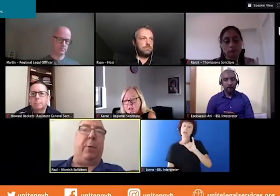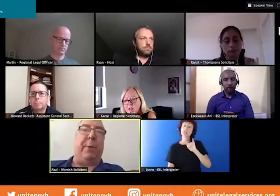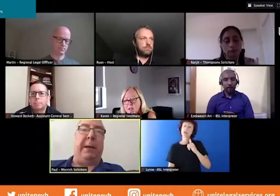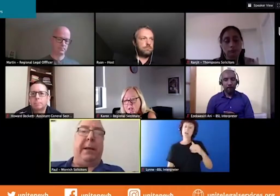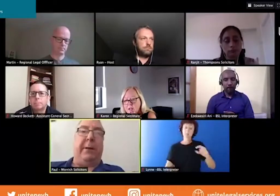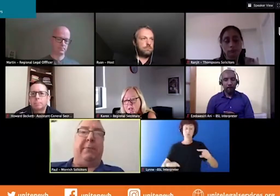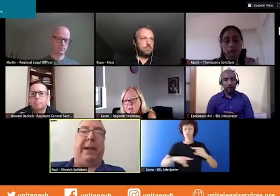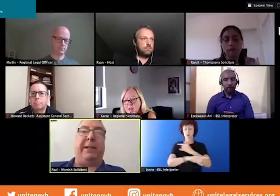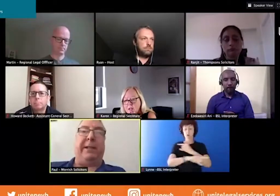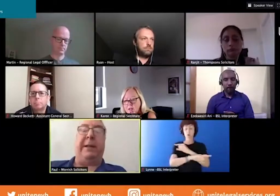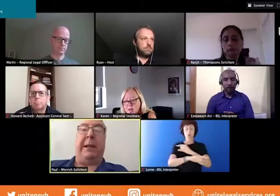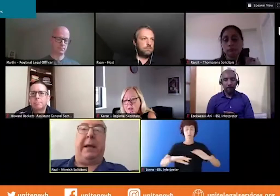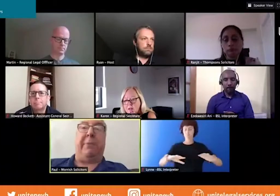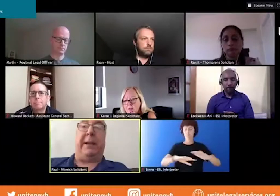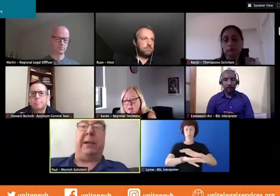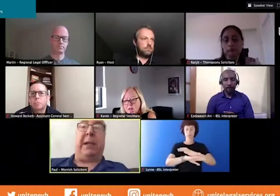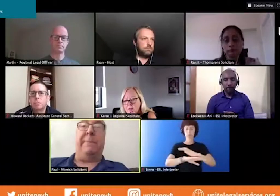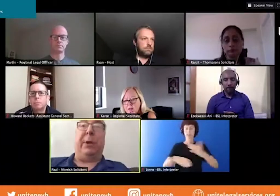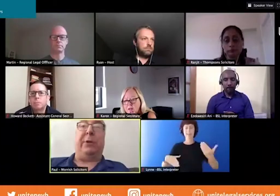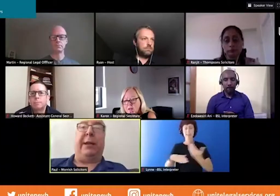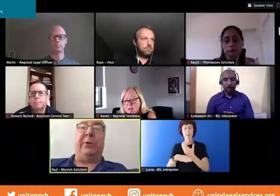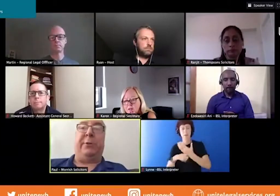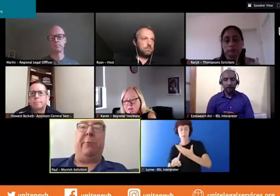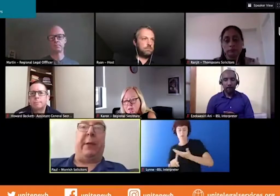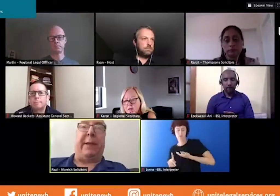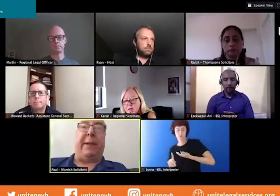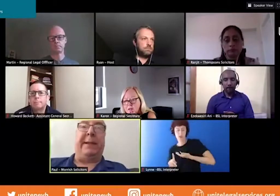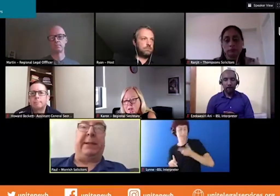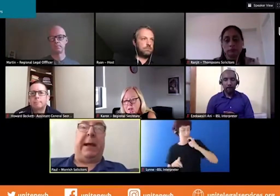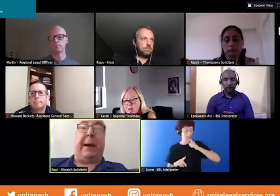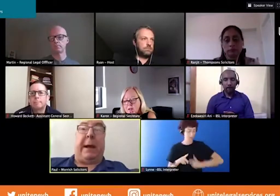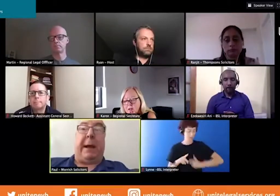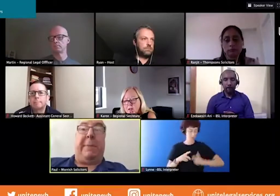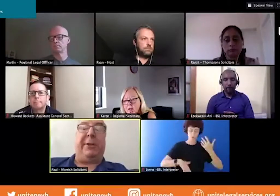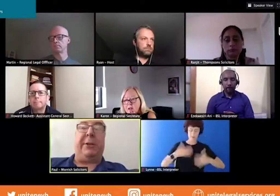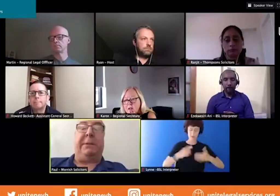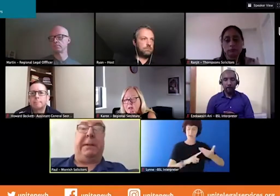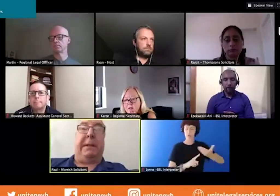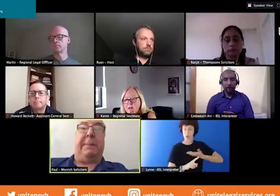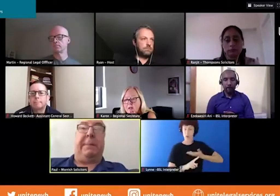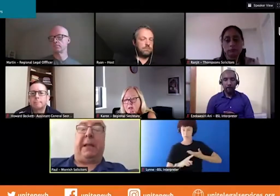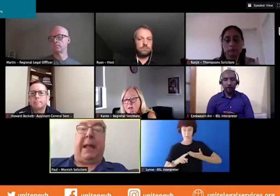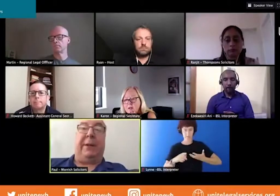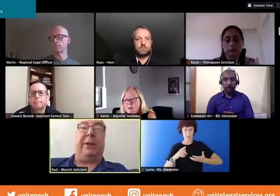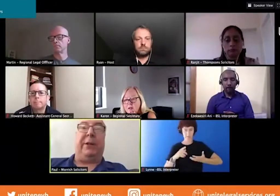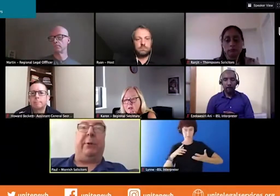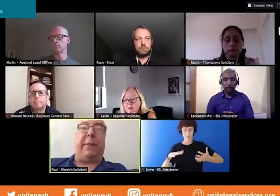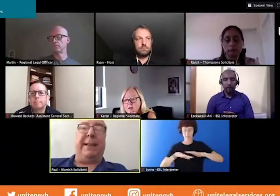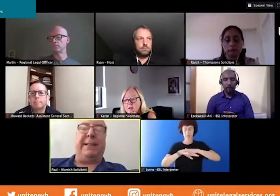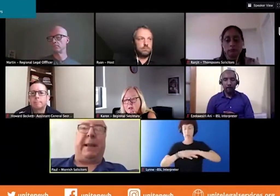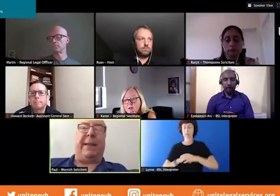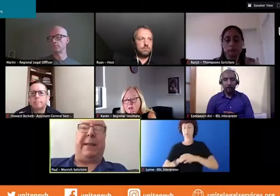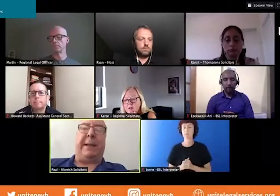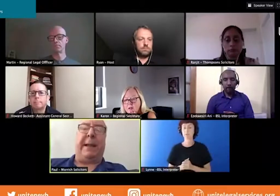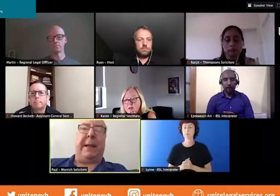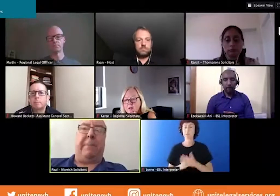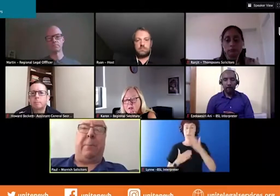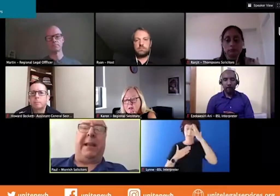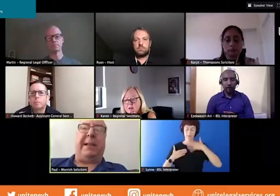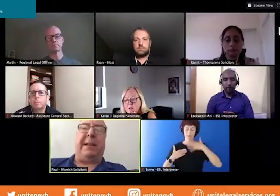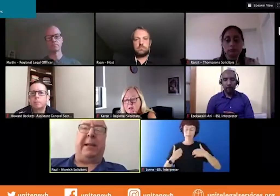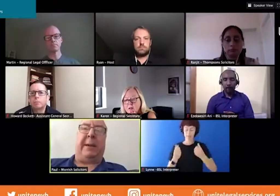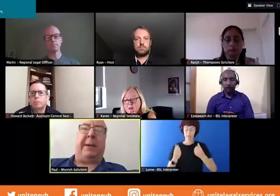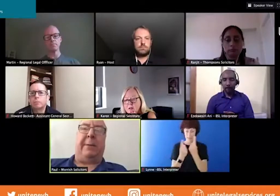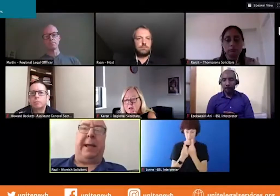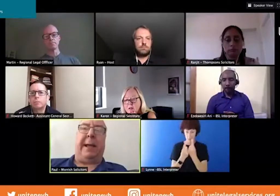employment rights and rights to claim personal injury. And one of the things, I mentioned mental health issues, one of the things that I think we need to